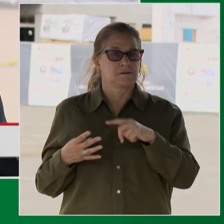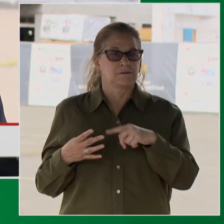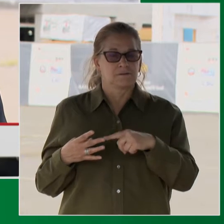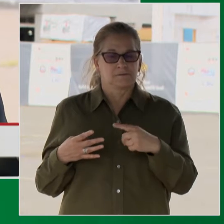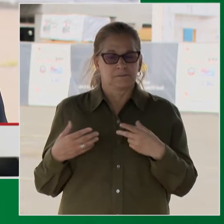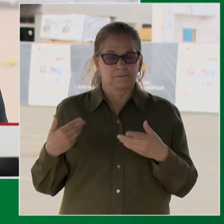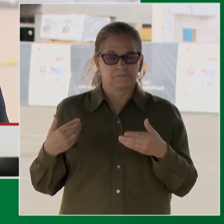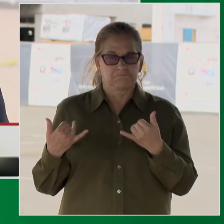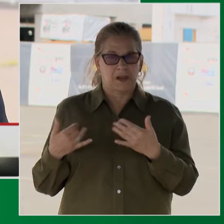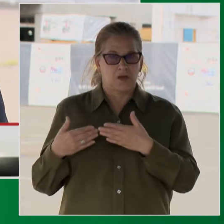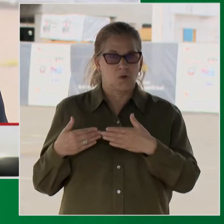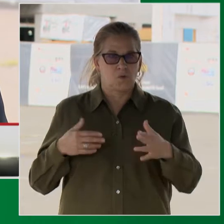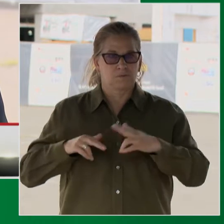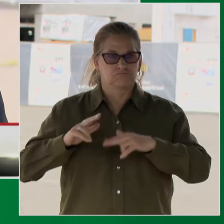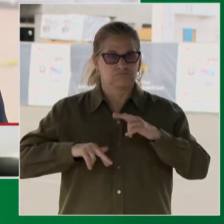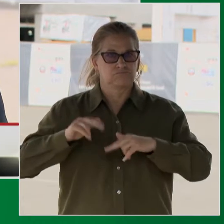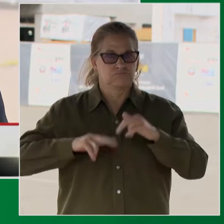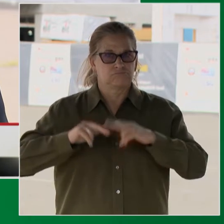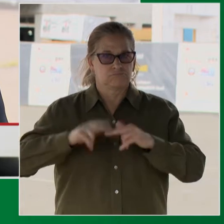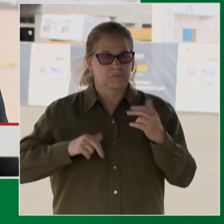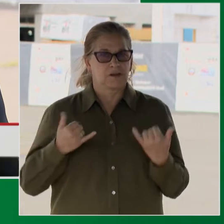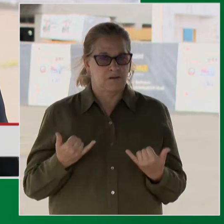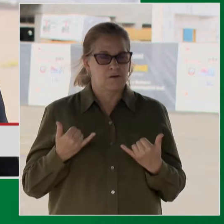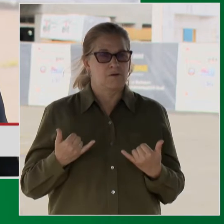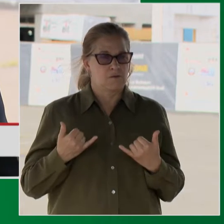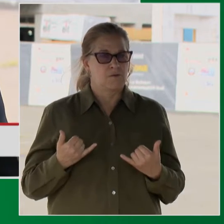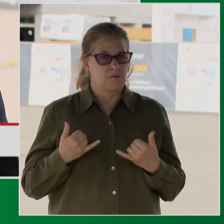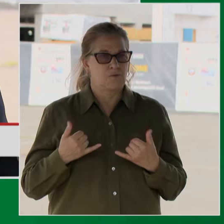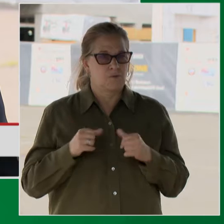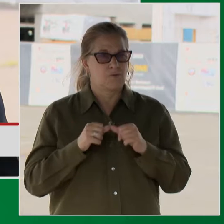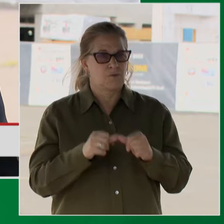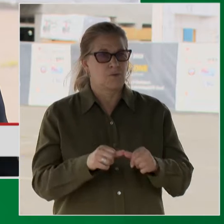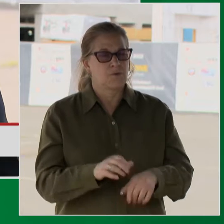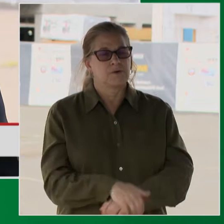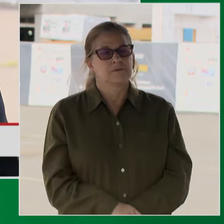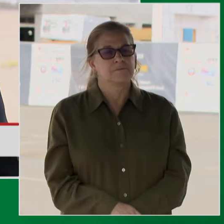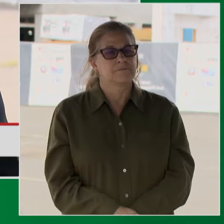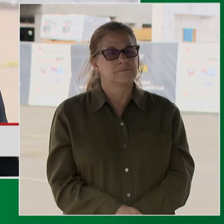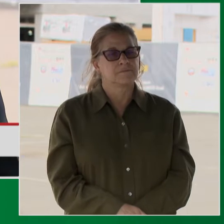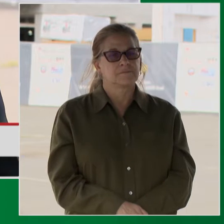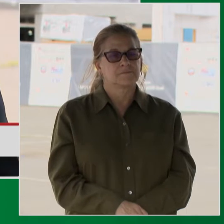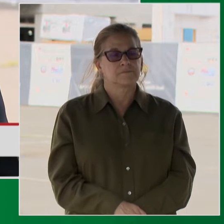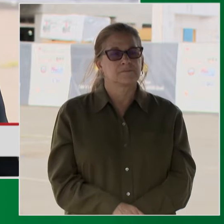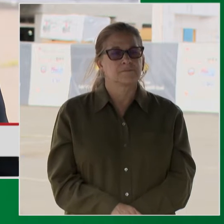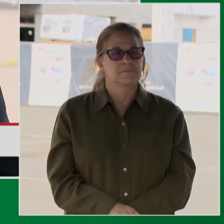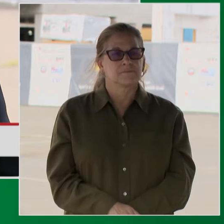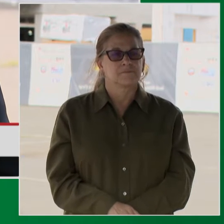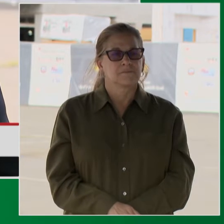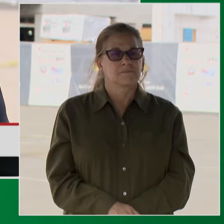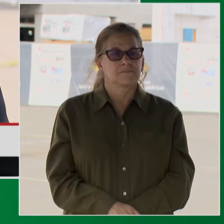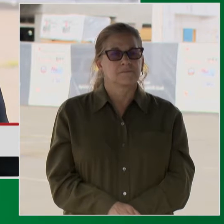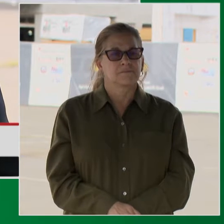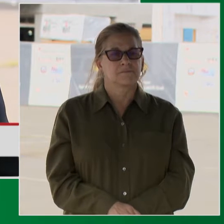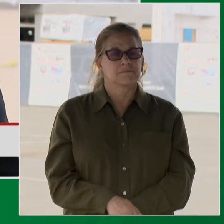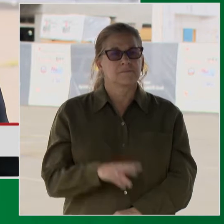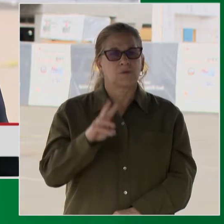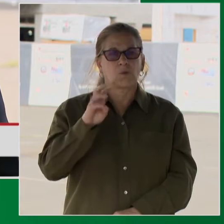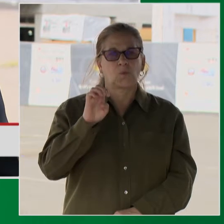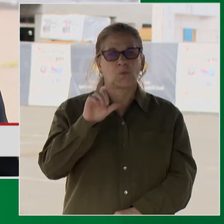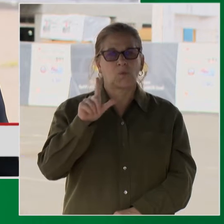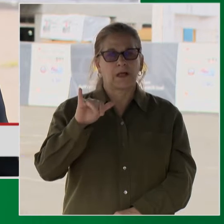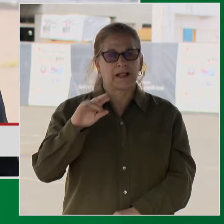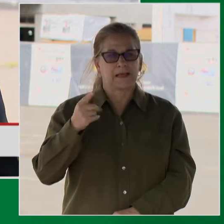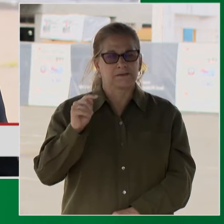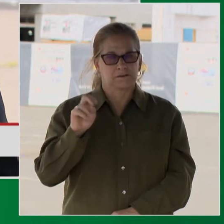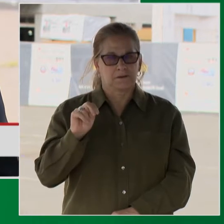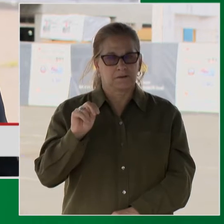people to return to. And then finally, with Lincoln Heights Richardson Dwellings, we are continuing to work with the Housing Authority on how to best